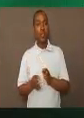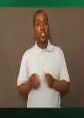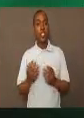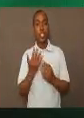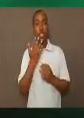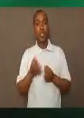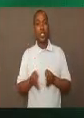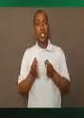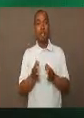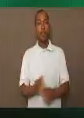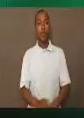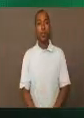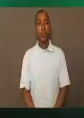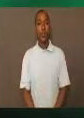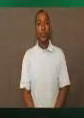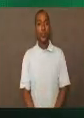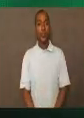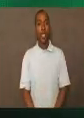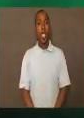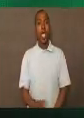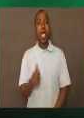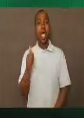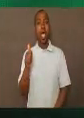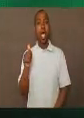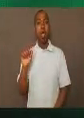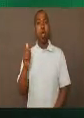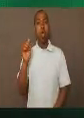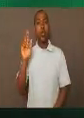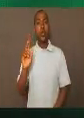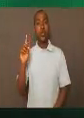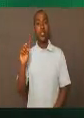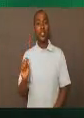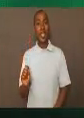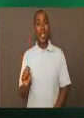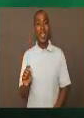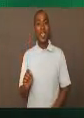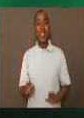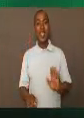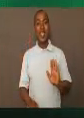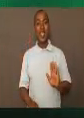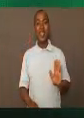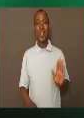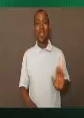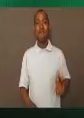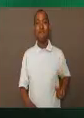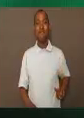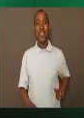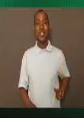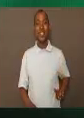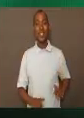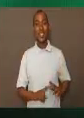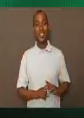closing. The aorta originates from the left ventricle and is